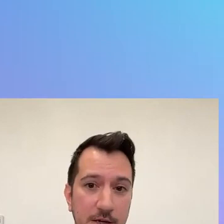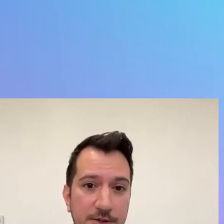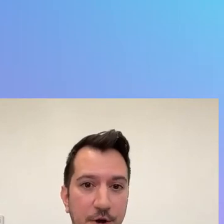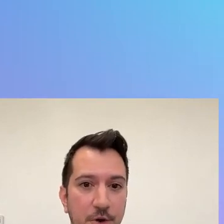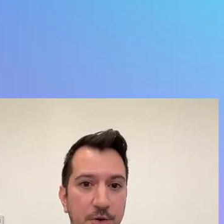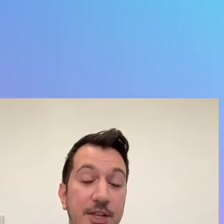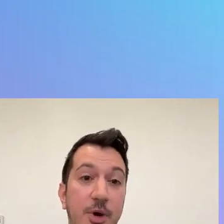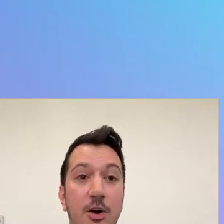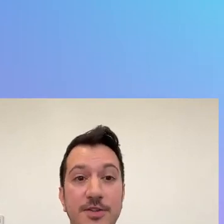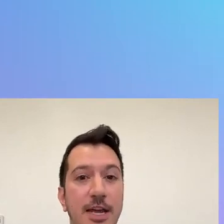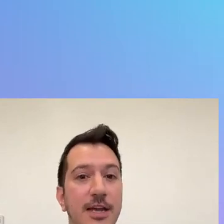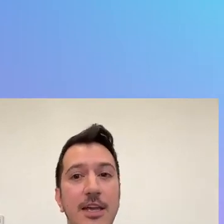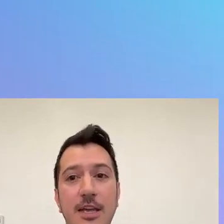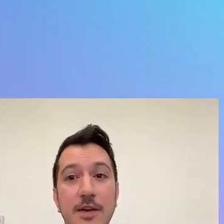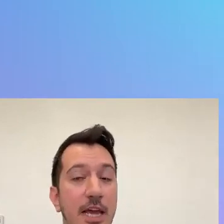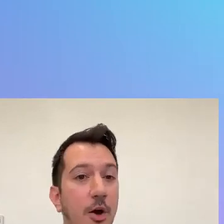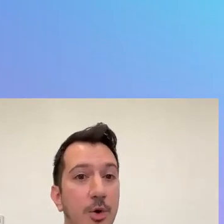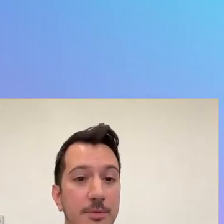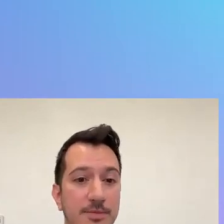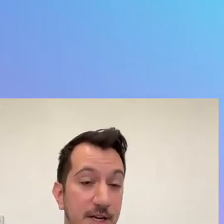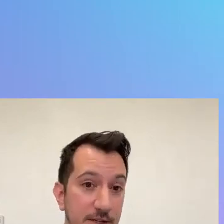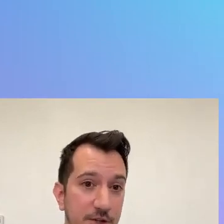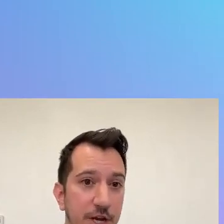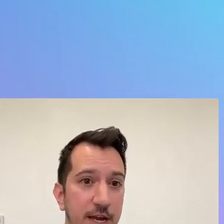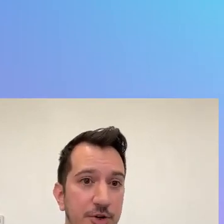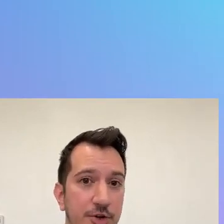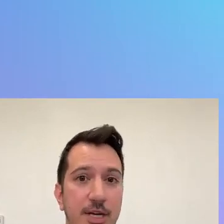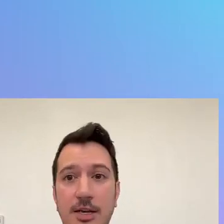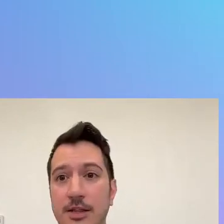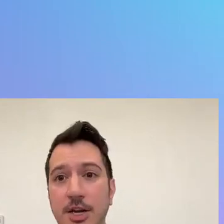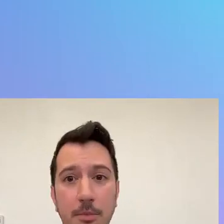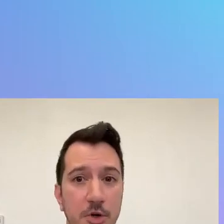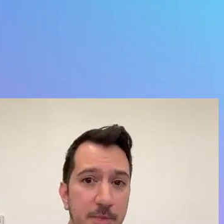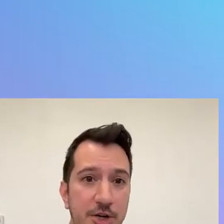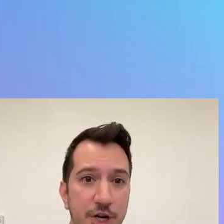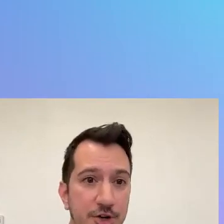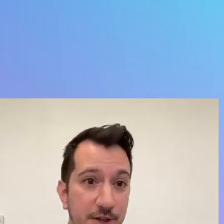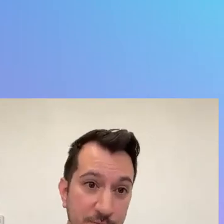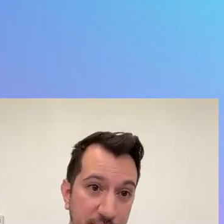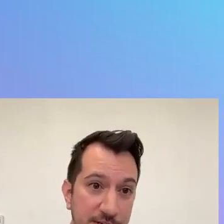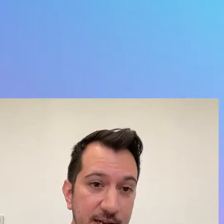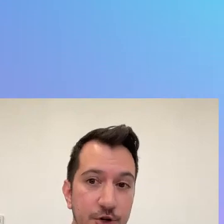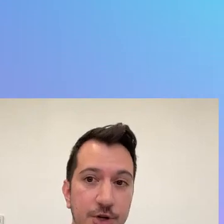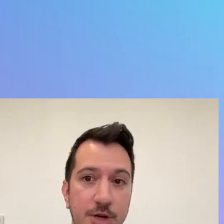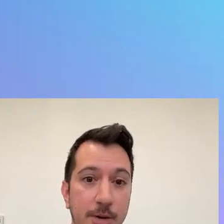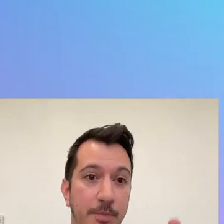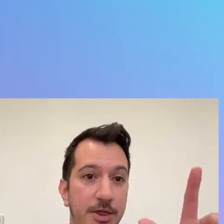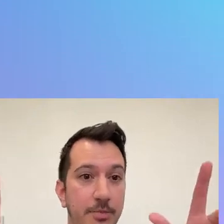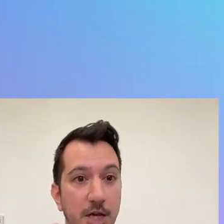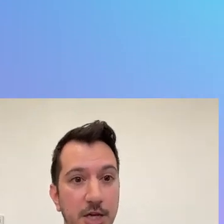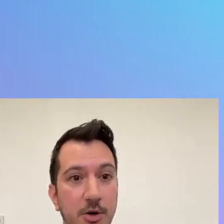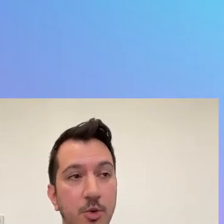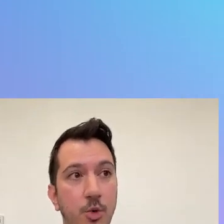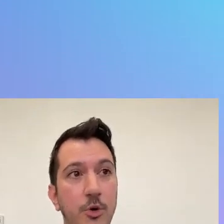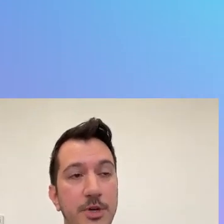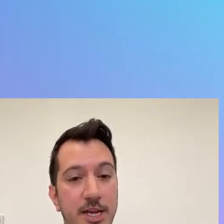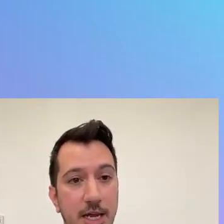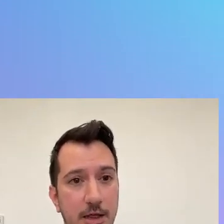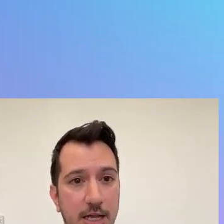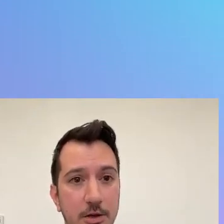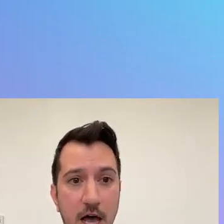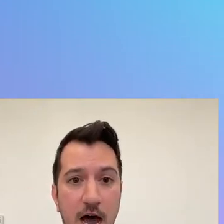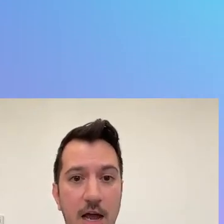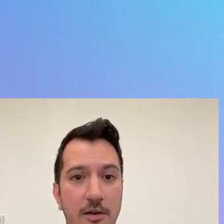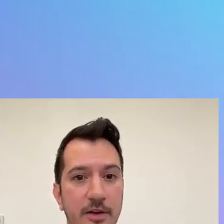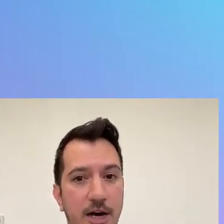plugin. So that's why I was saying, if the algorithm does change, the numbers might change on this presentation, but the plugin will be